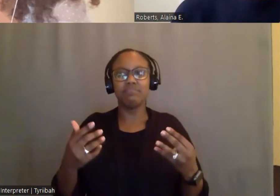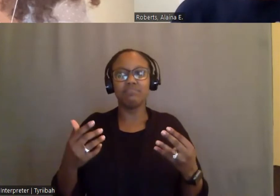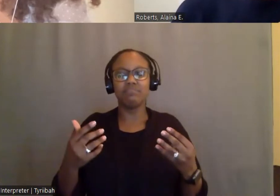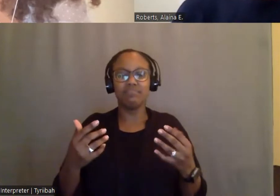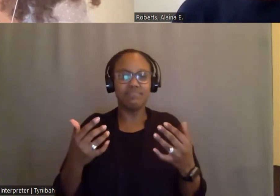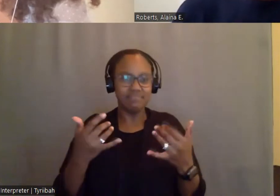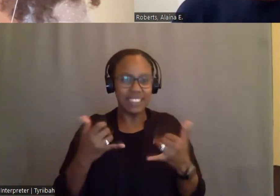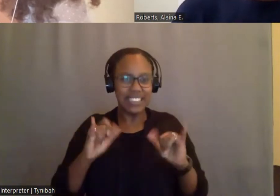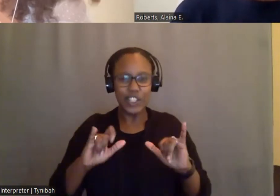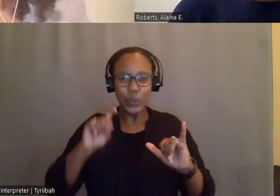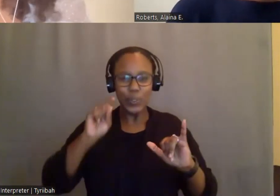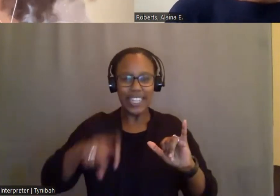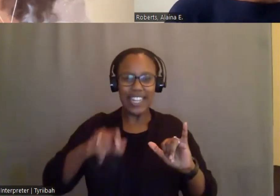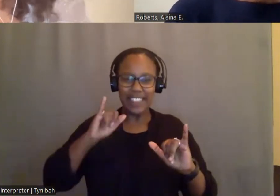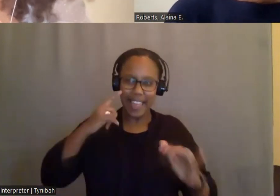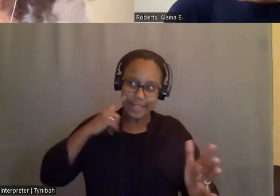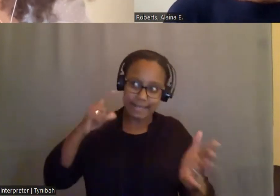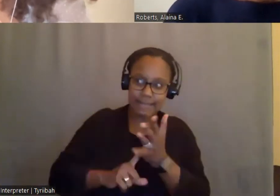kind of reconciliation.